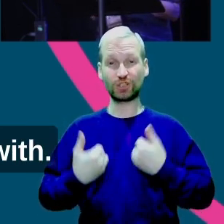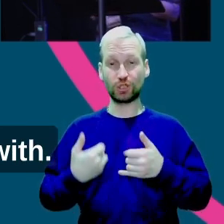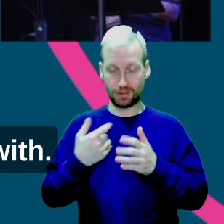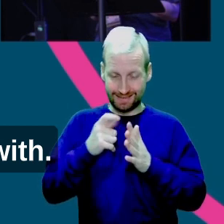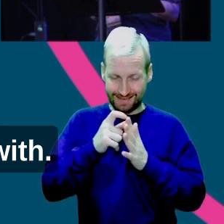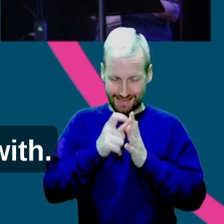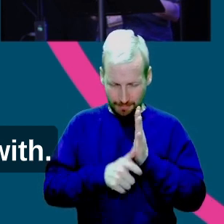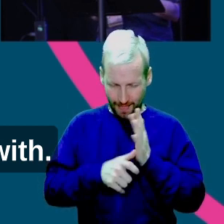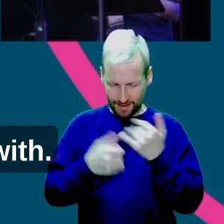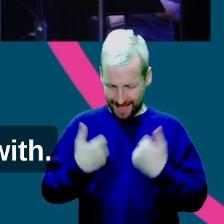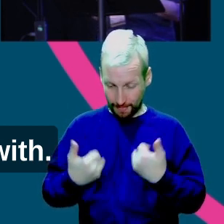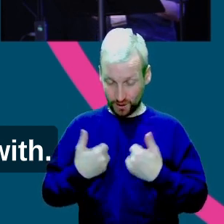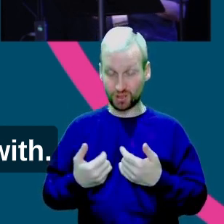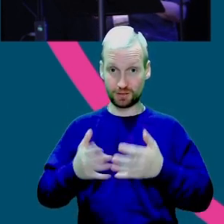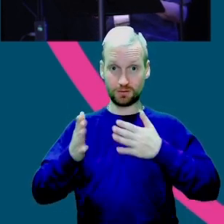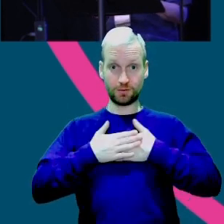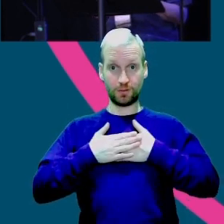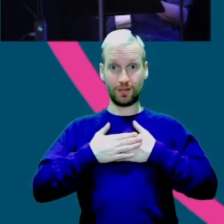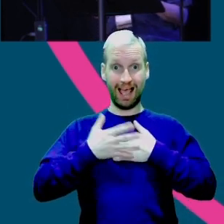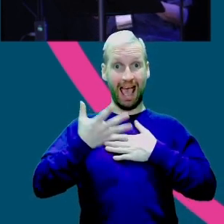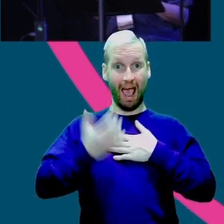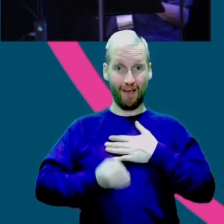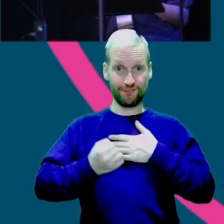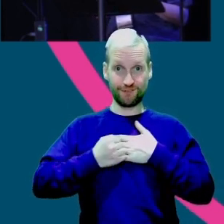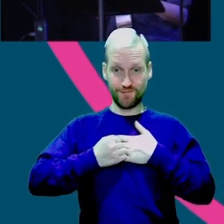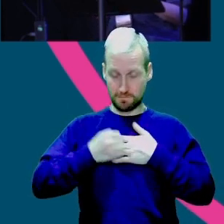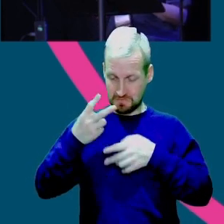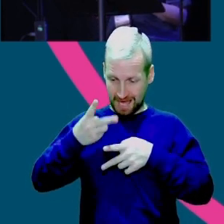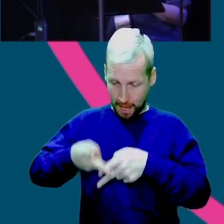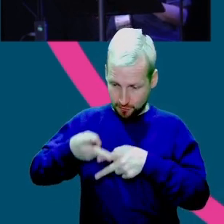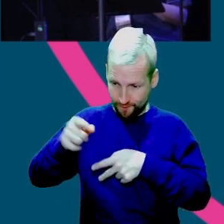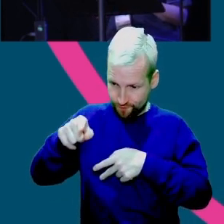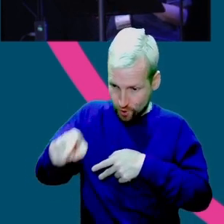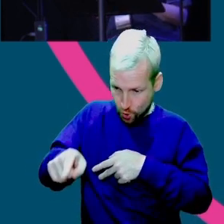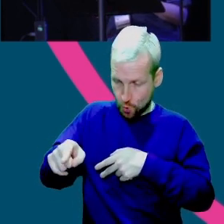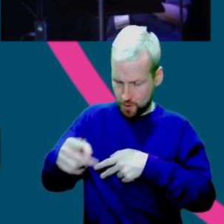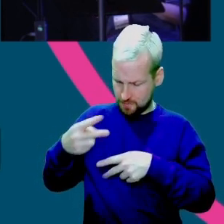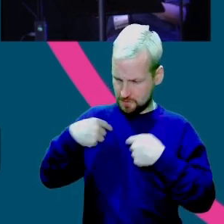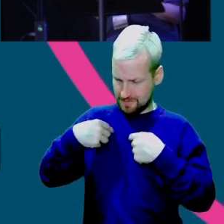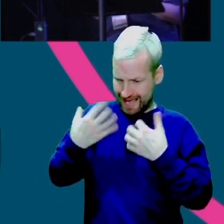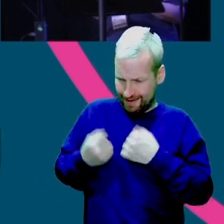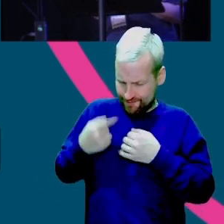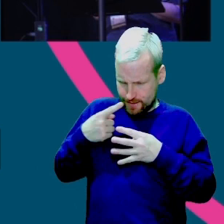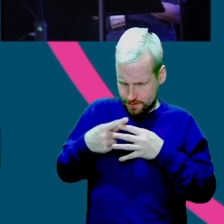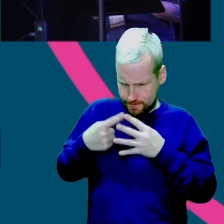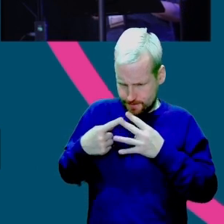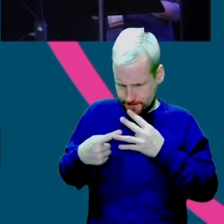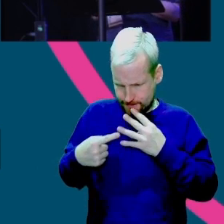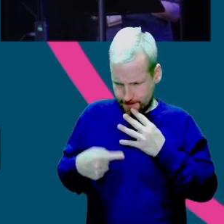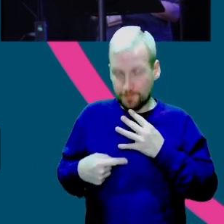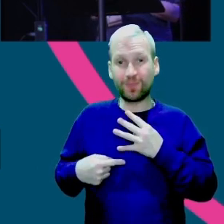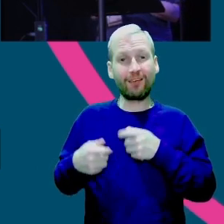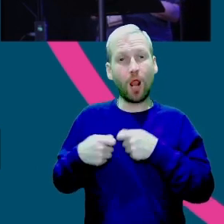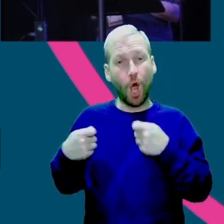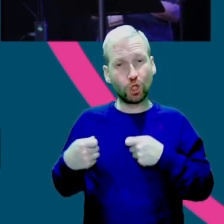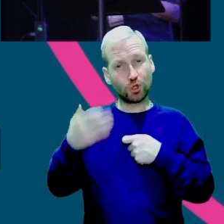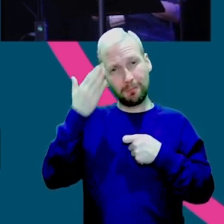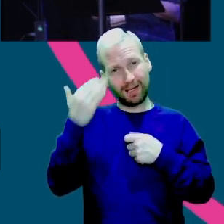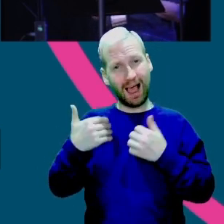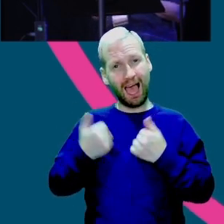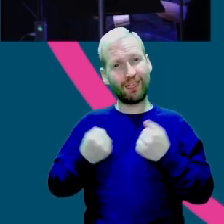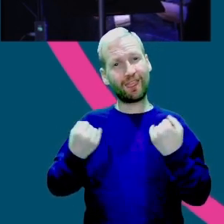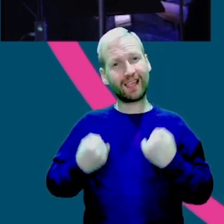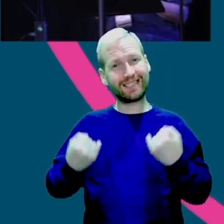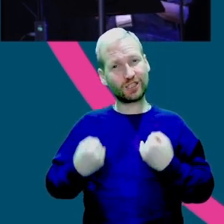disabilities or illnesses to deal with. 18% are experiencing social isolation, 18% have long-term mental health